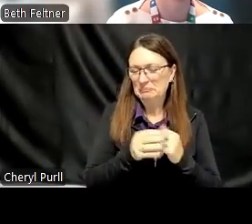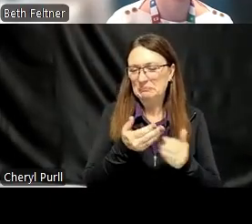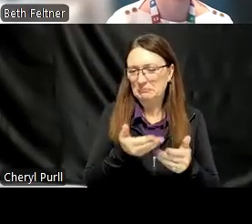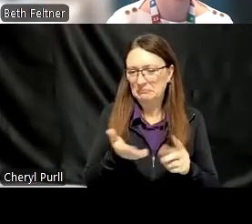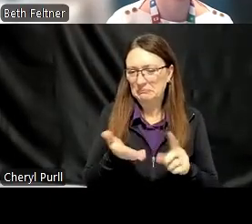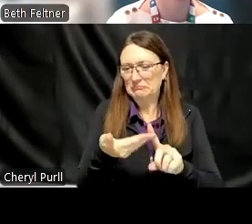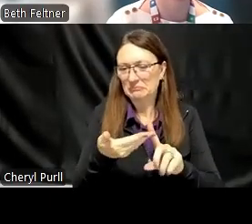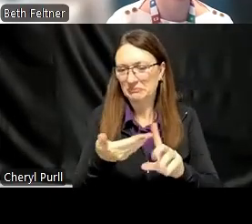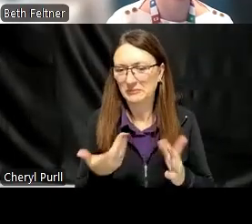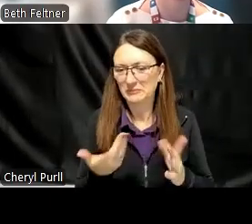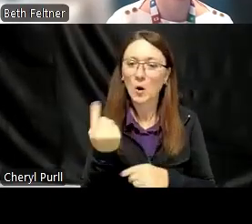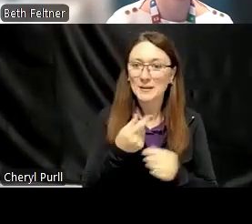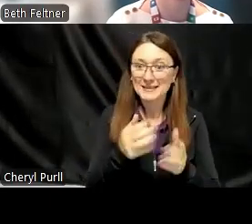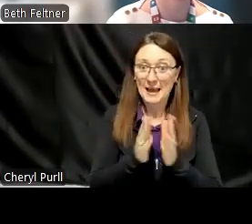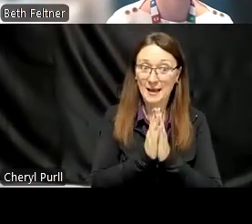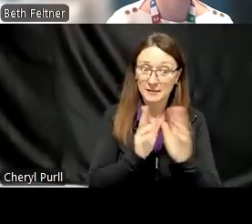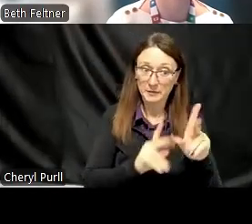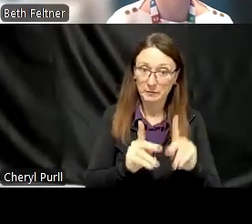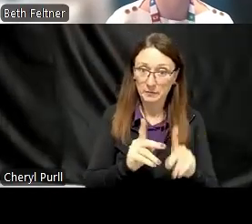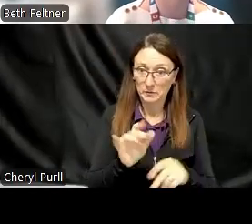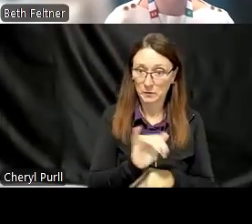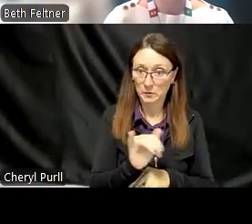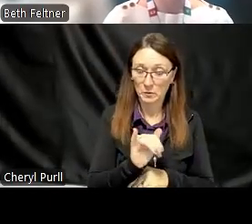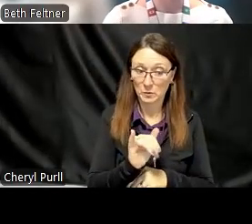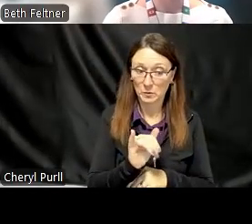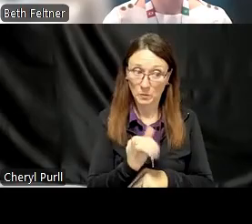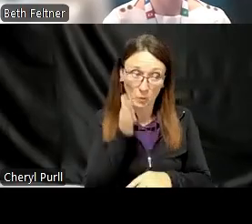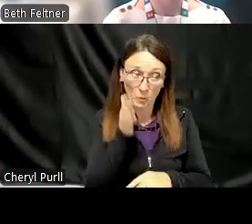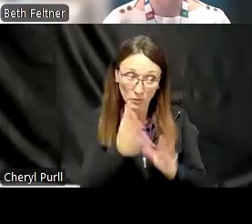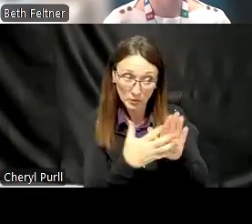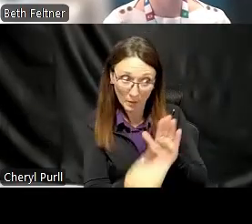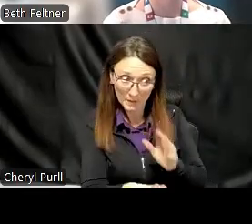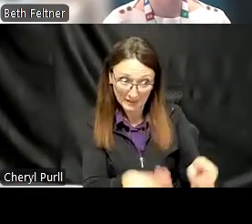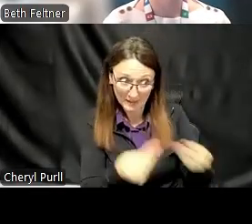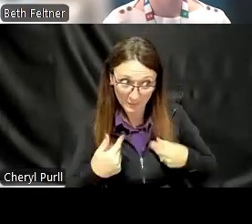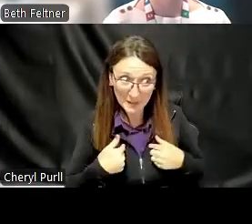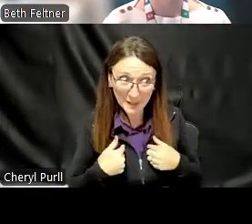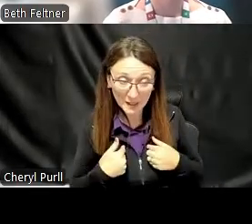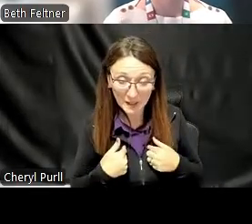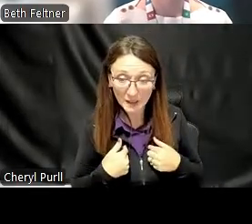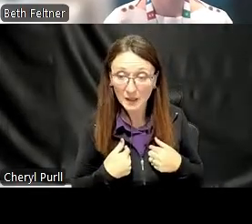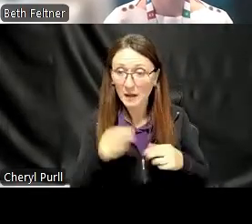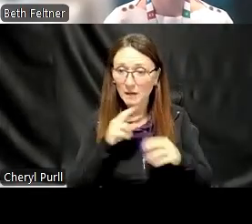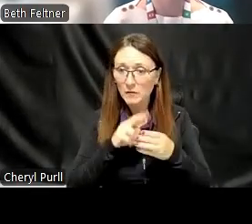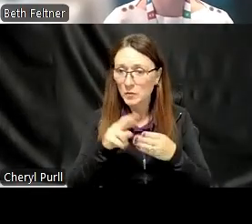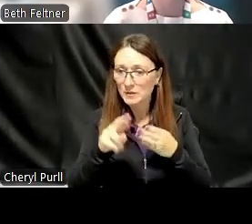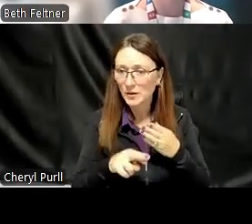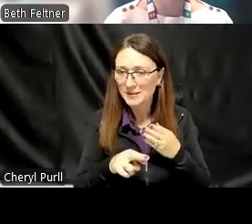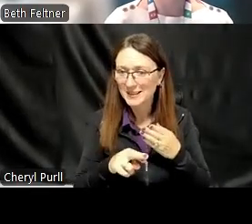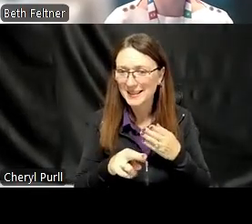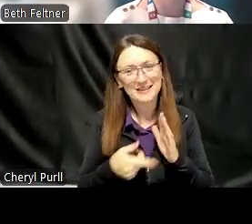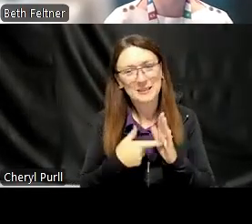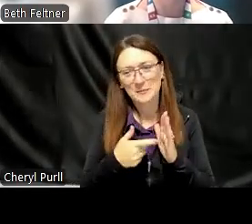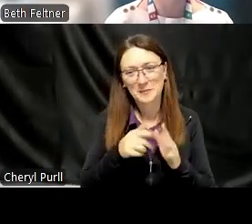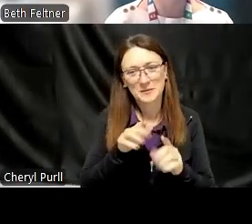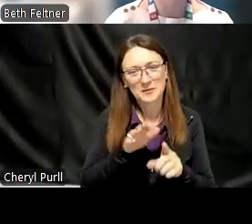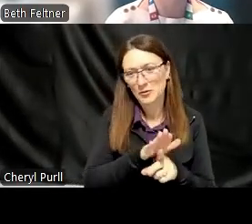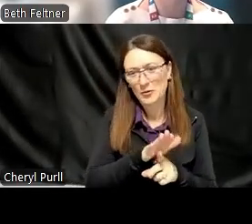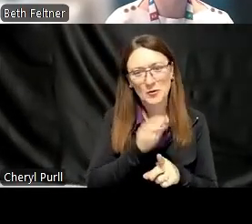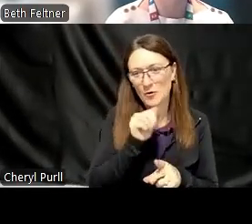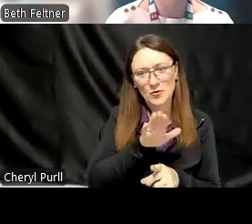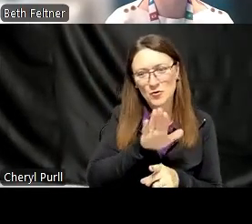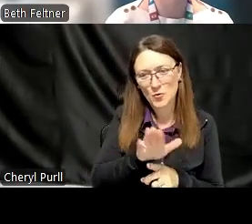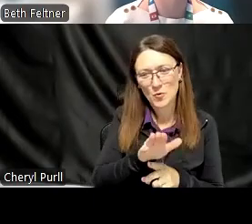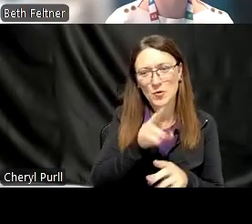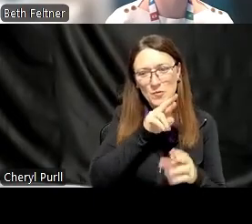And always ask ahead of time if you will be getting a copy of the results, because sometimes you don't own the results if it's